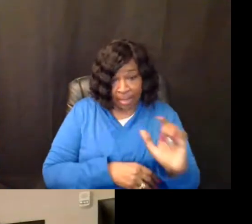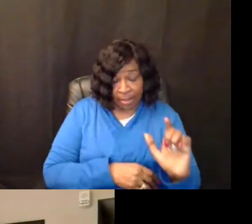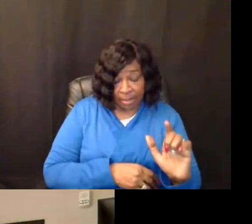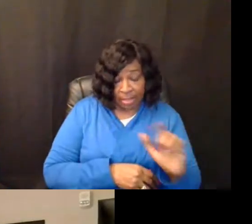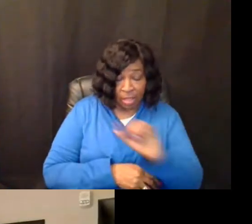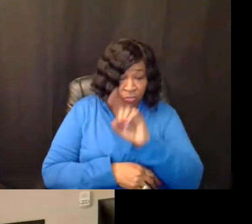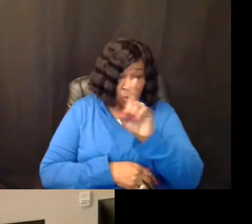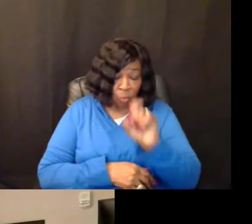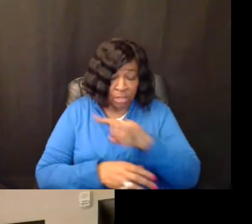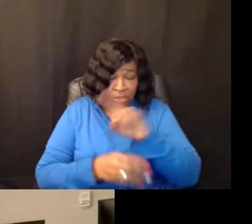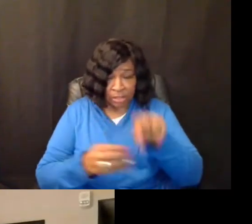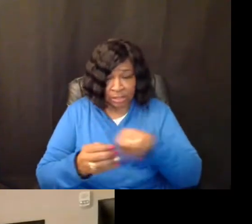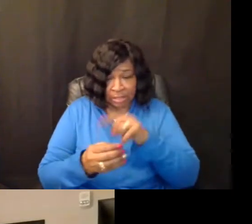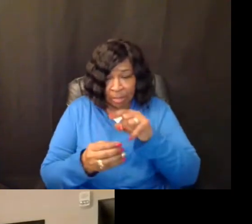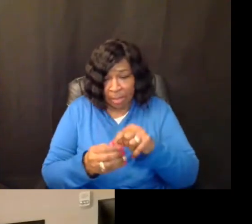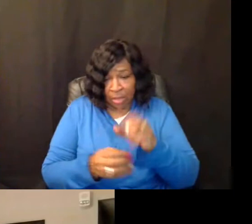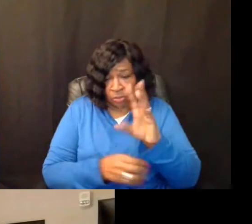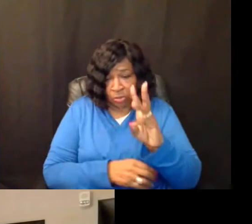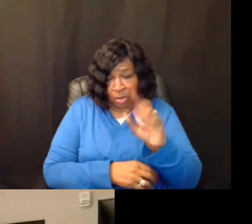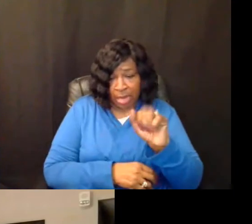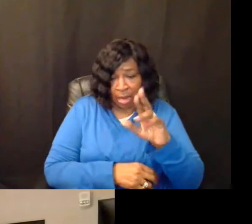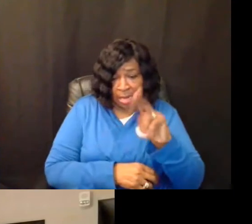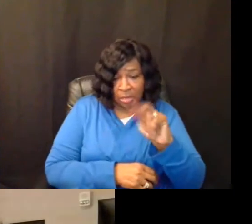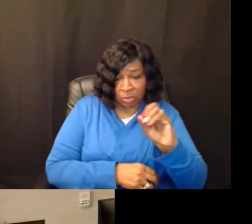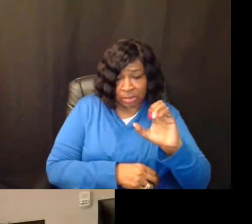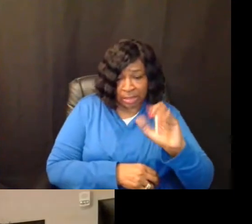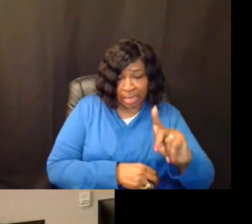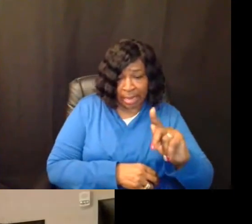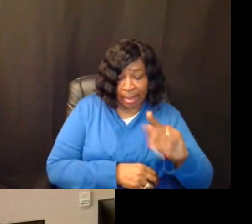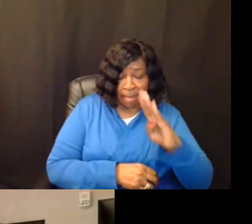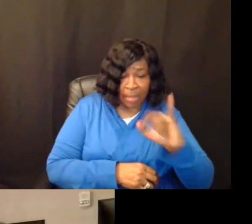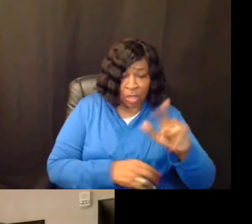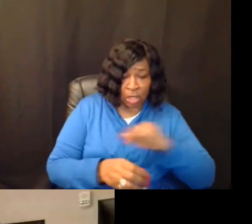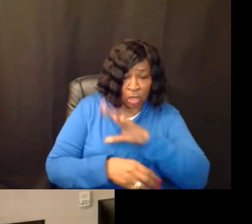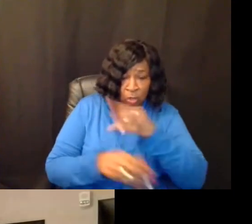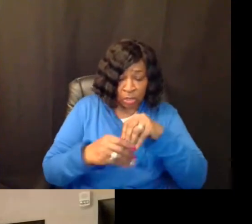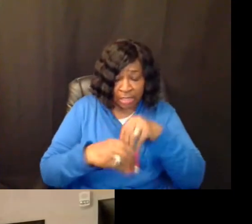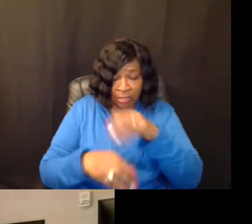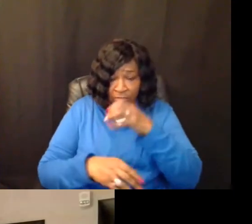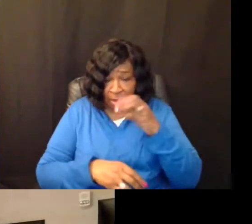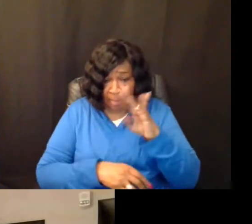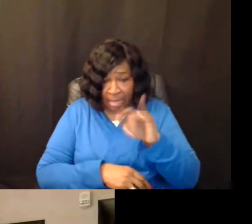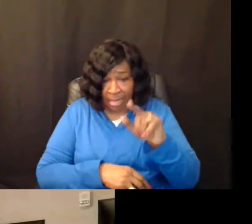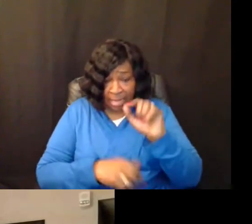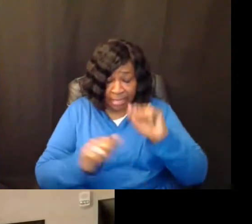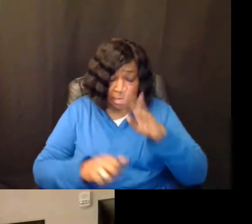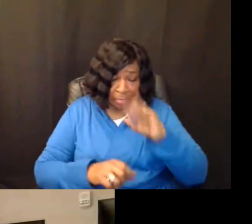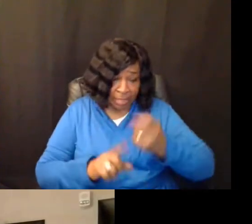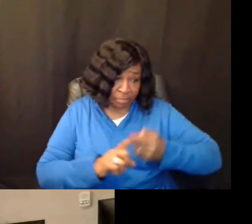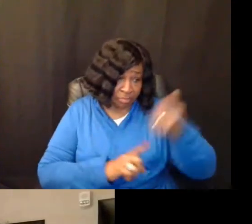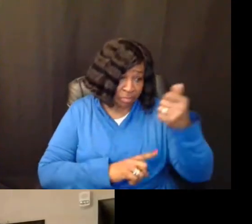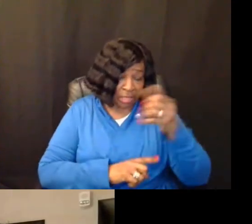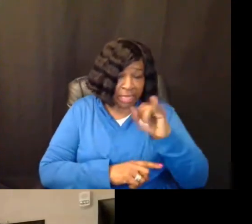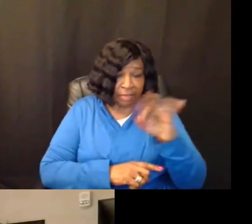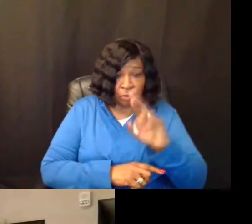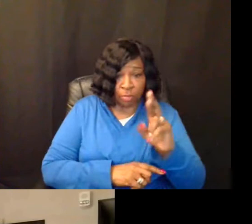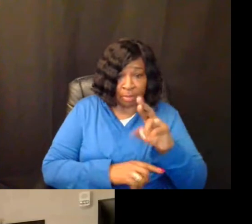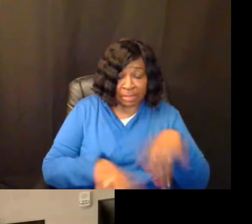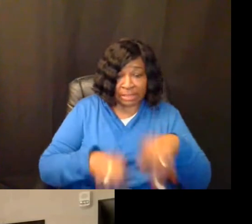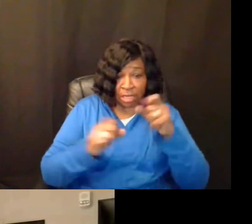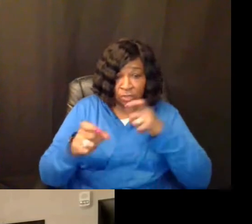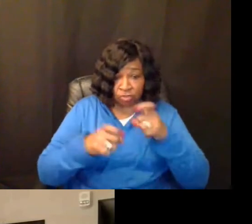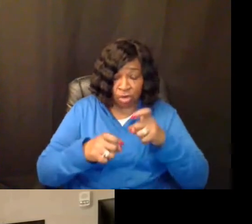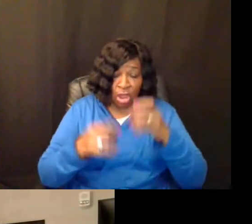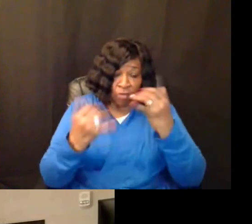question is about Warnock's bill being included in the Farm Bill. Could it be knocked out if Republicans take control? Right now, there